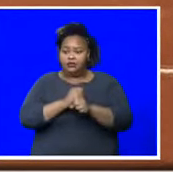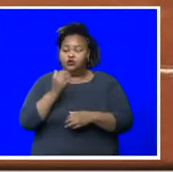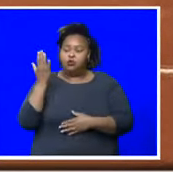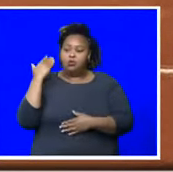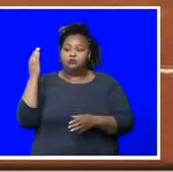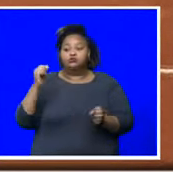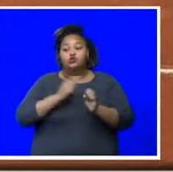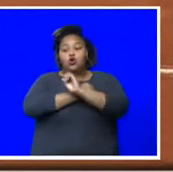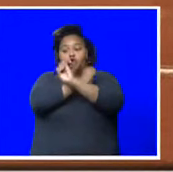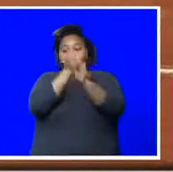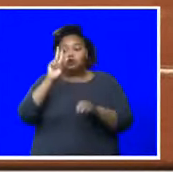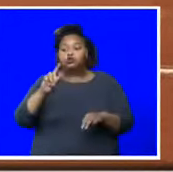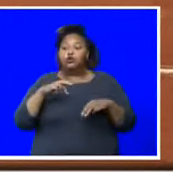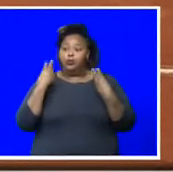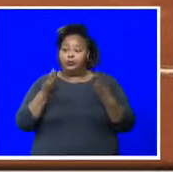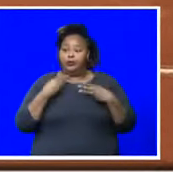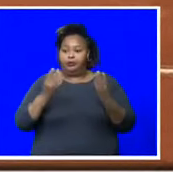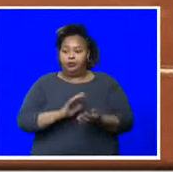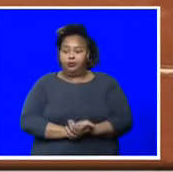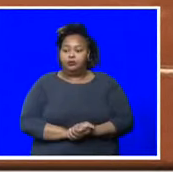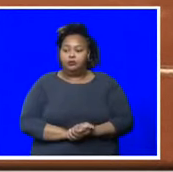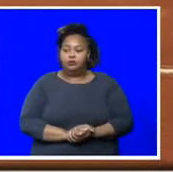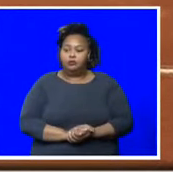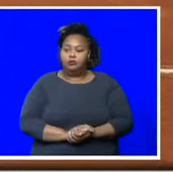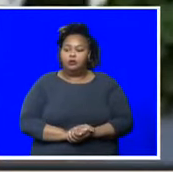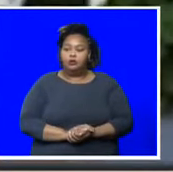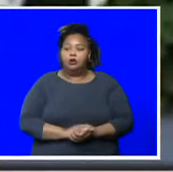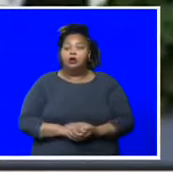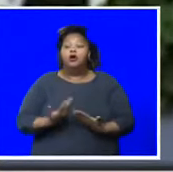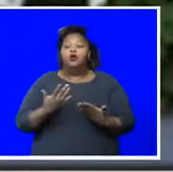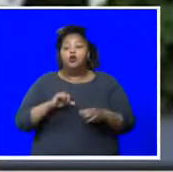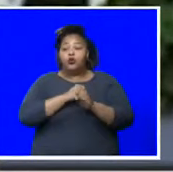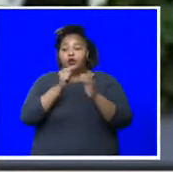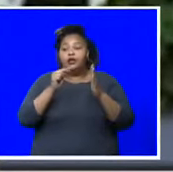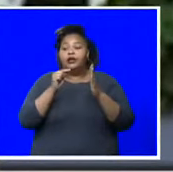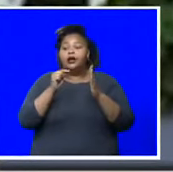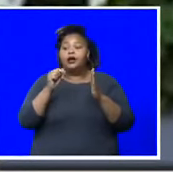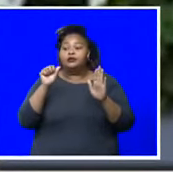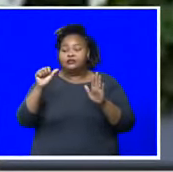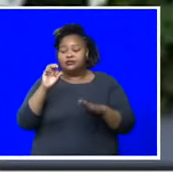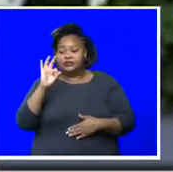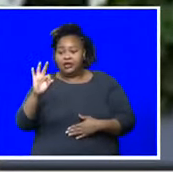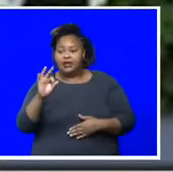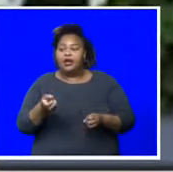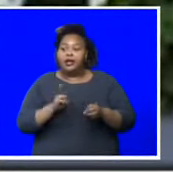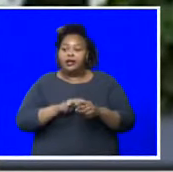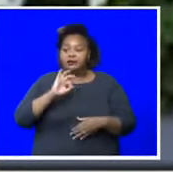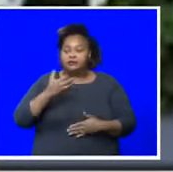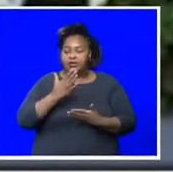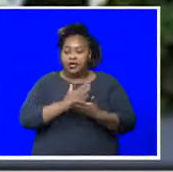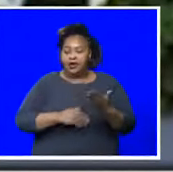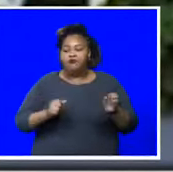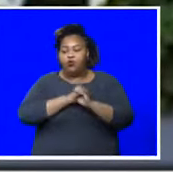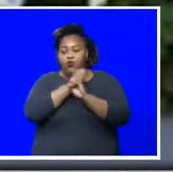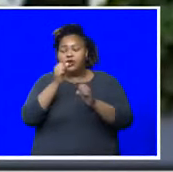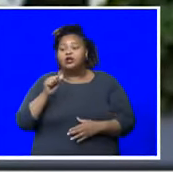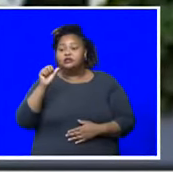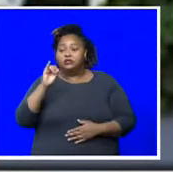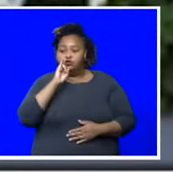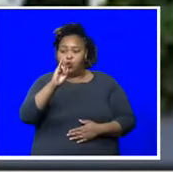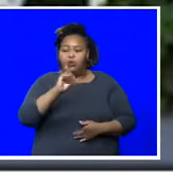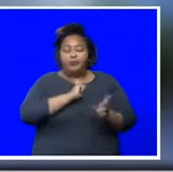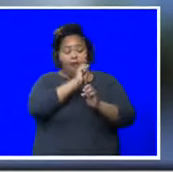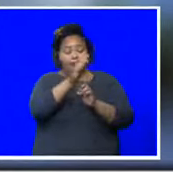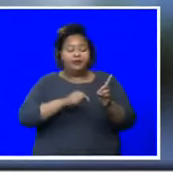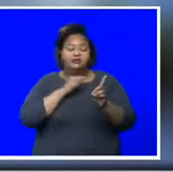lendlulile uvele uhamba imbili esigabeni sekuqala kula manqamu nga-6-3 waphenza uhamba imbili esigabeni sesibili nga-6-1. Sekubhekeke ukuthi